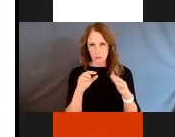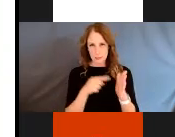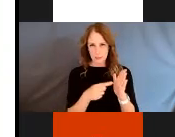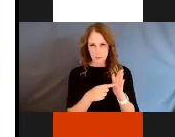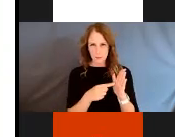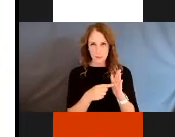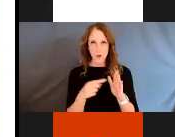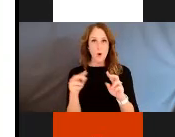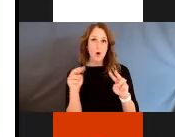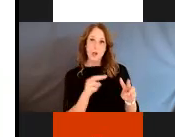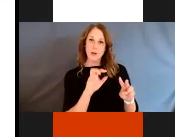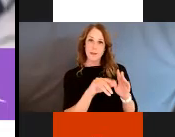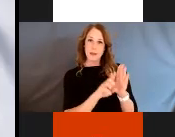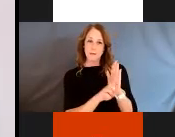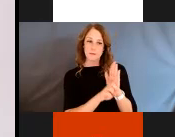with the 80%,